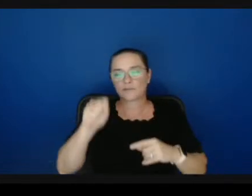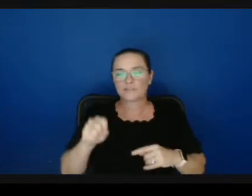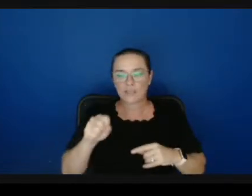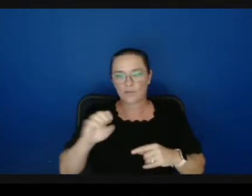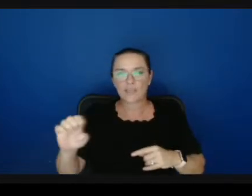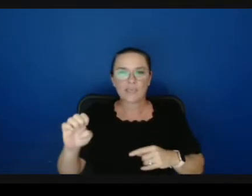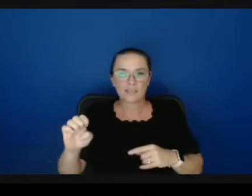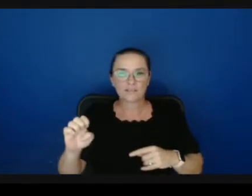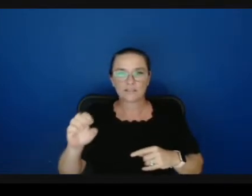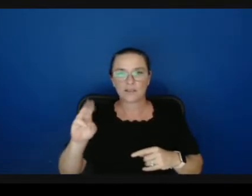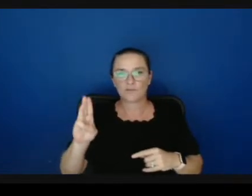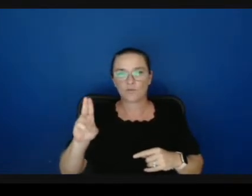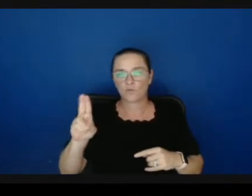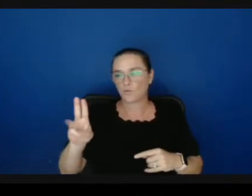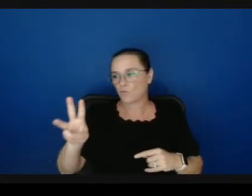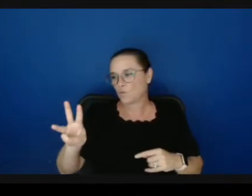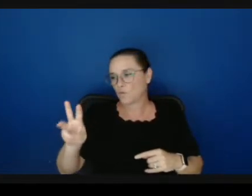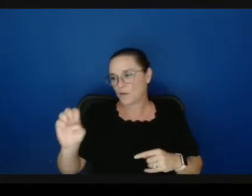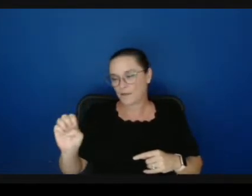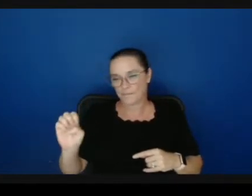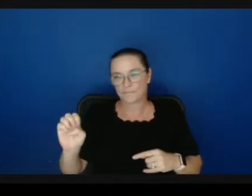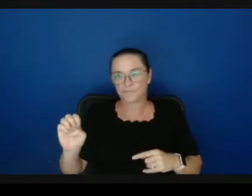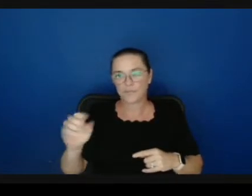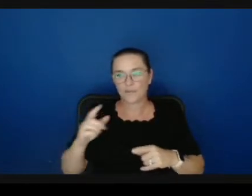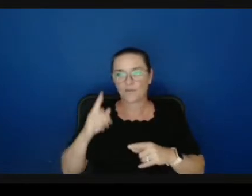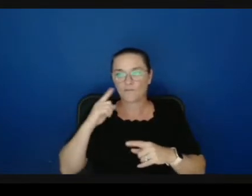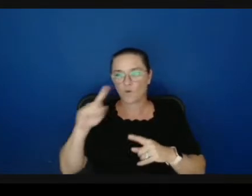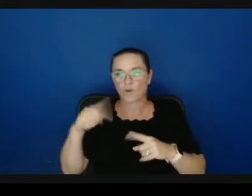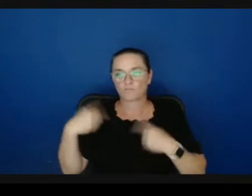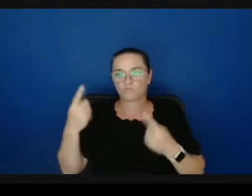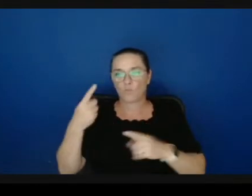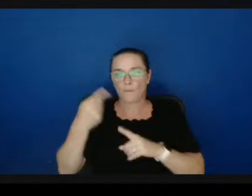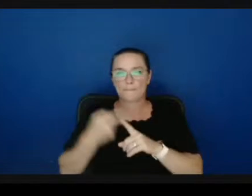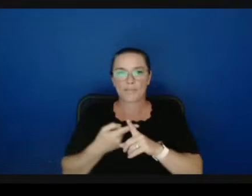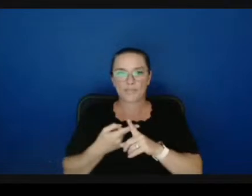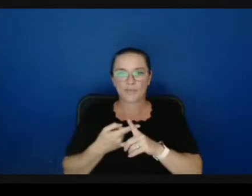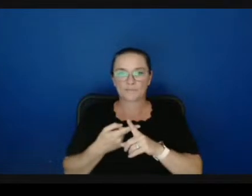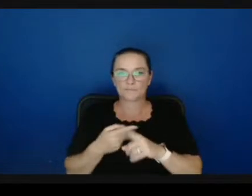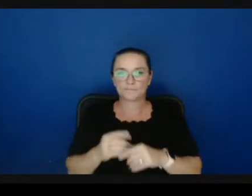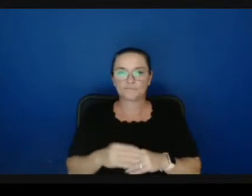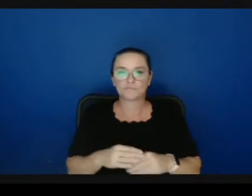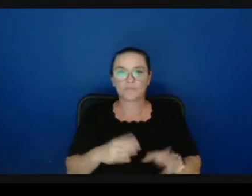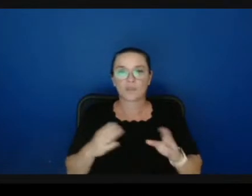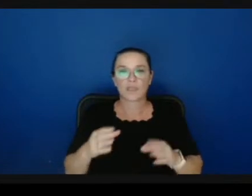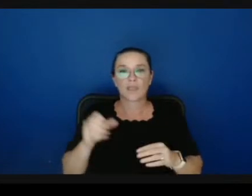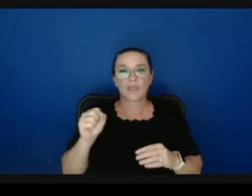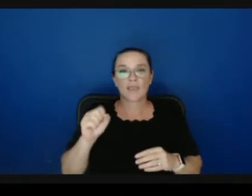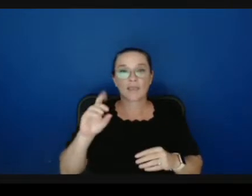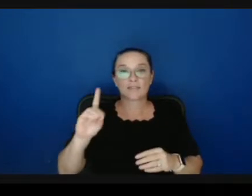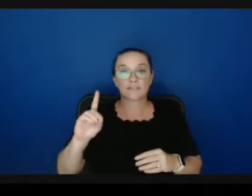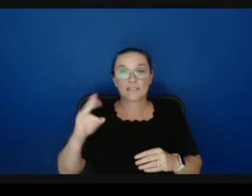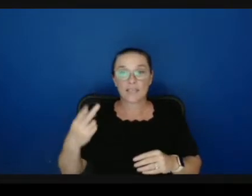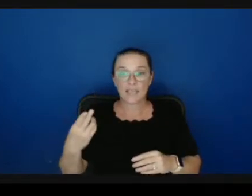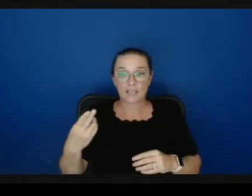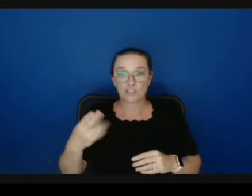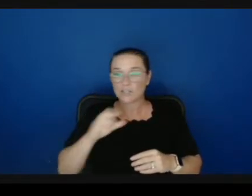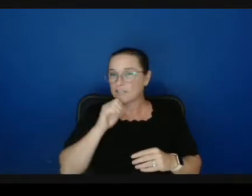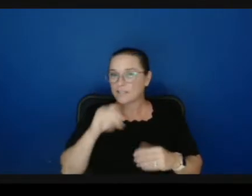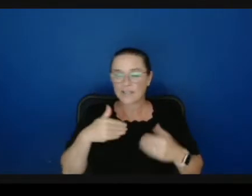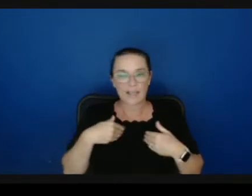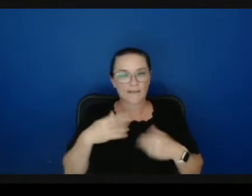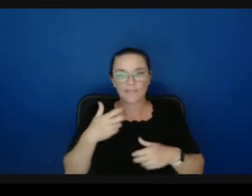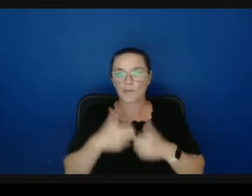Uekahuna for the whole of the last month. If we look at the Sand Hill Station, which we know does not have those issues